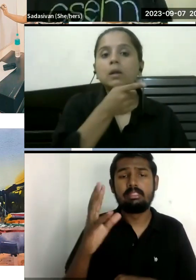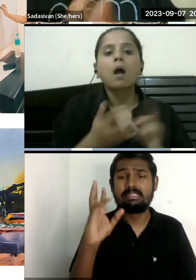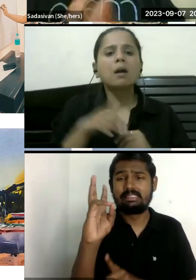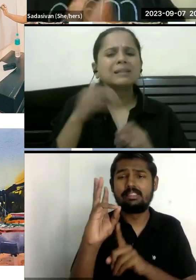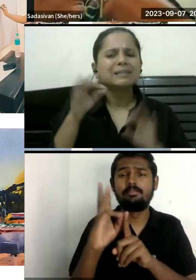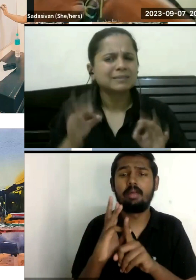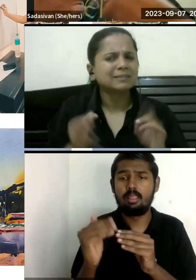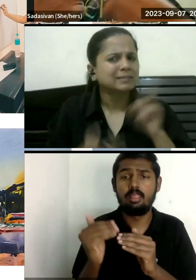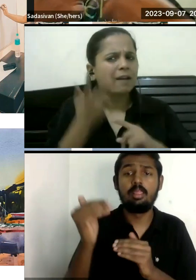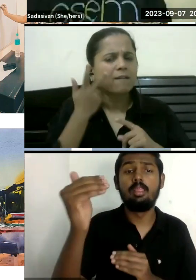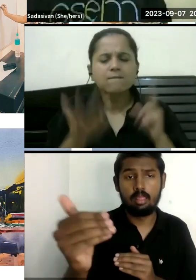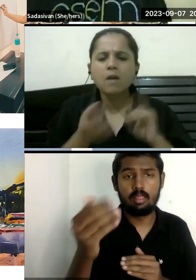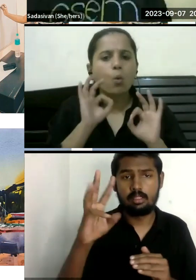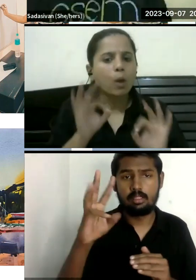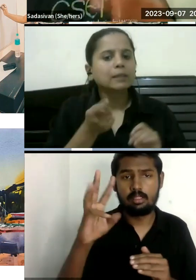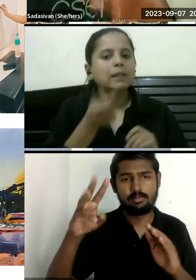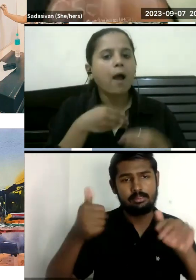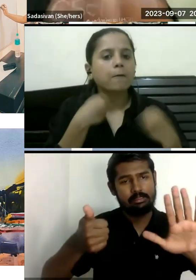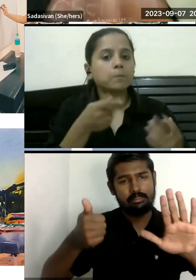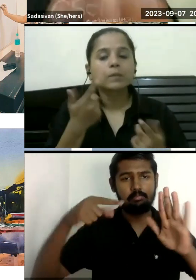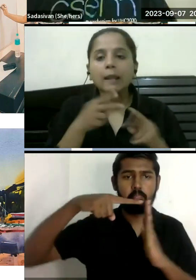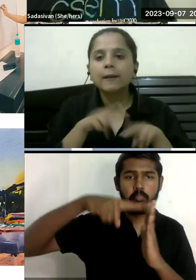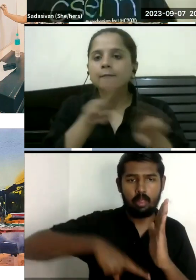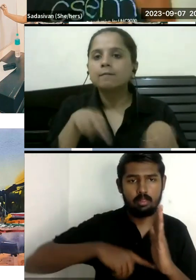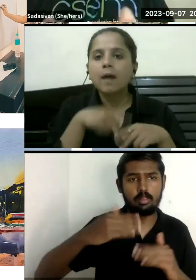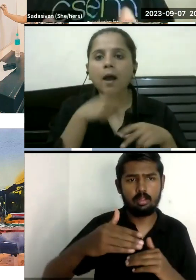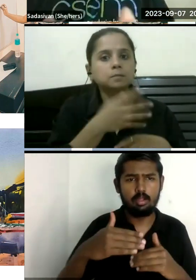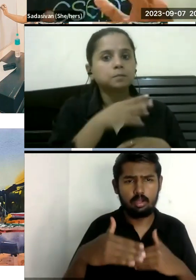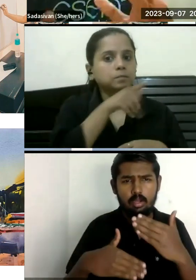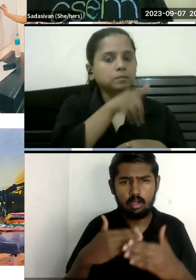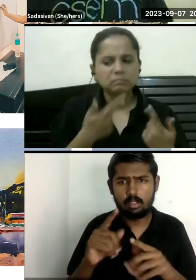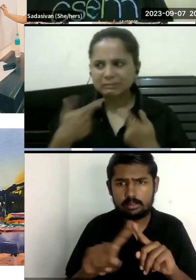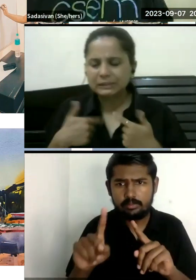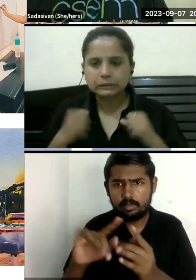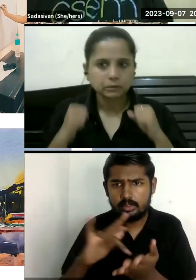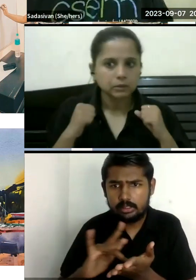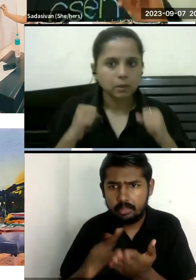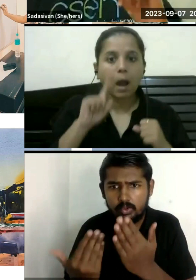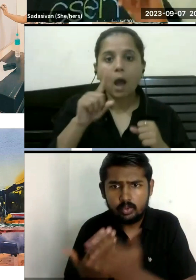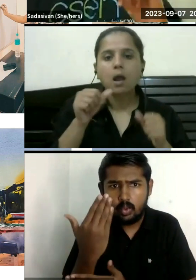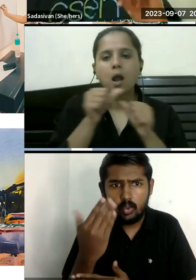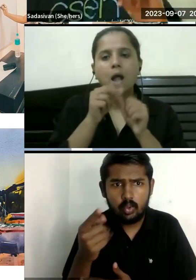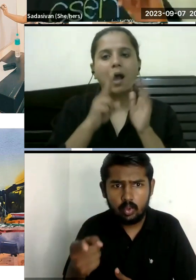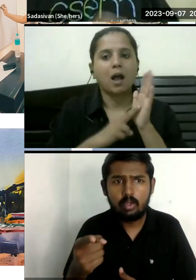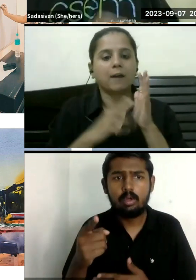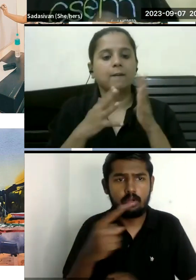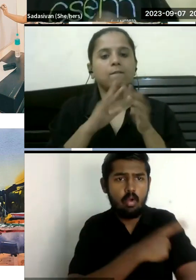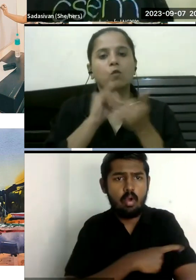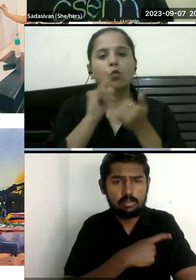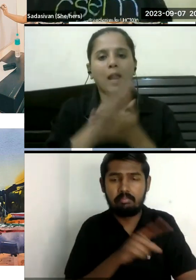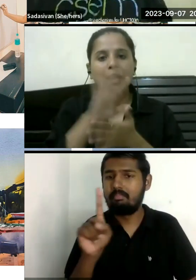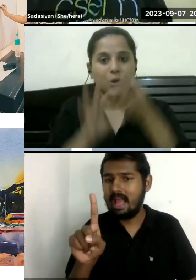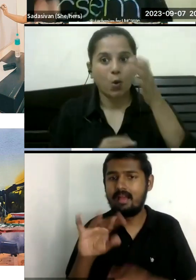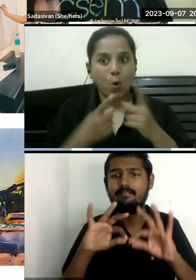and the appropriate treatment. The family could not, afford it, but Anvesha stood with them, held with them throughout